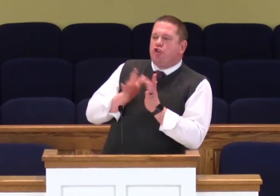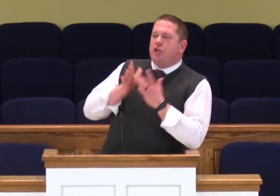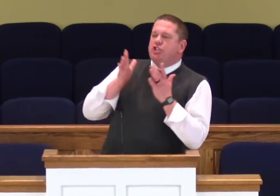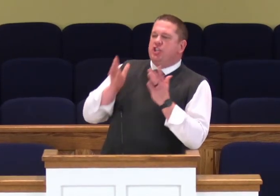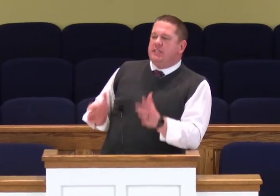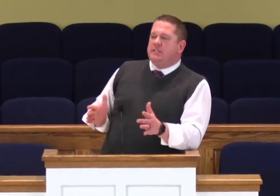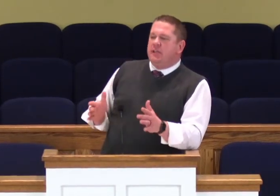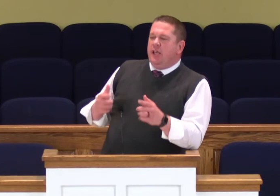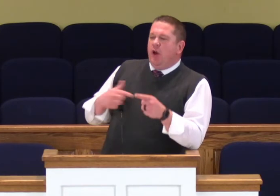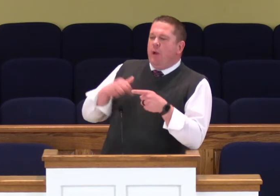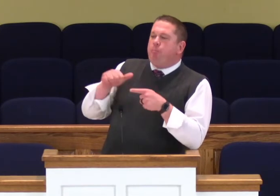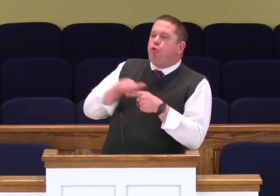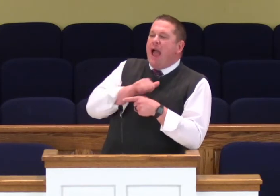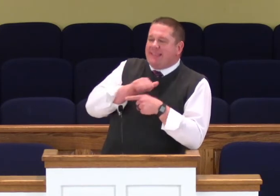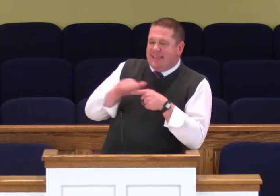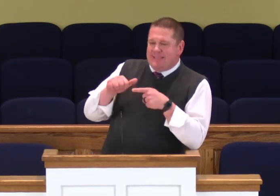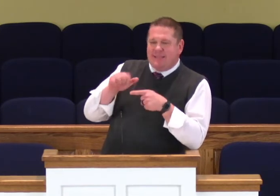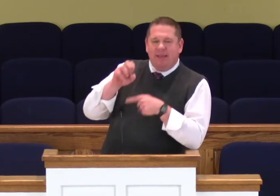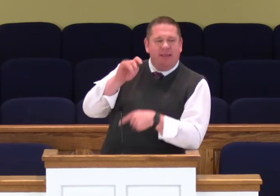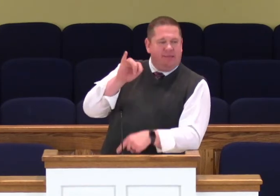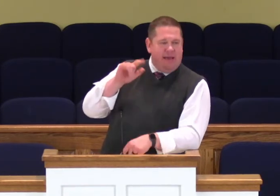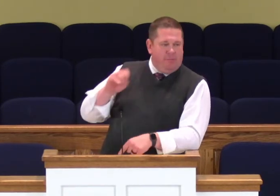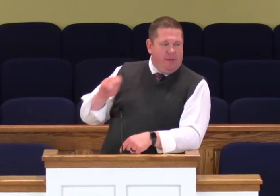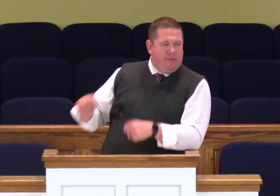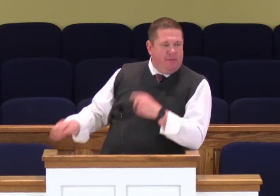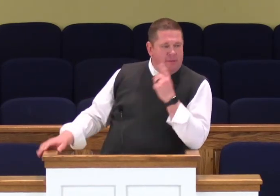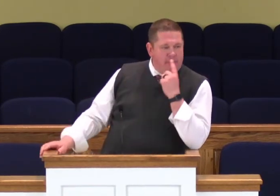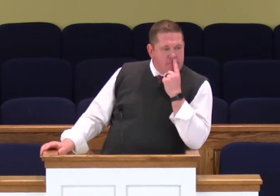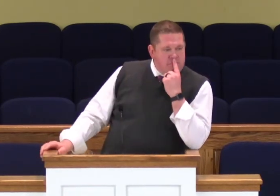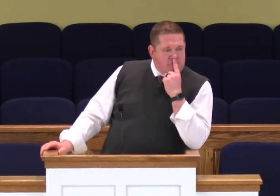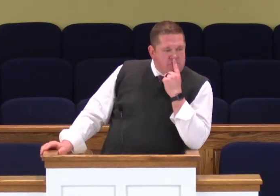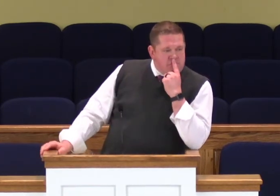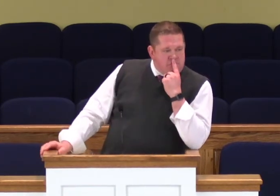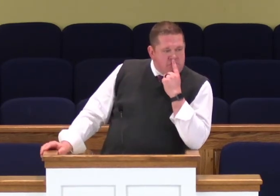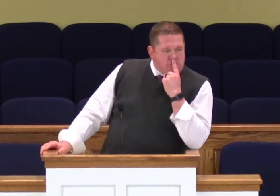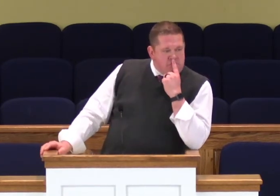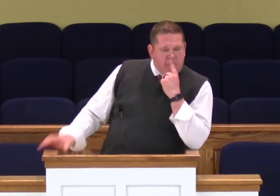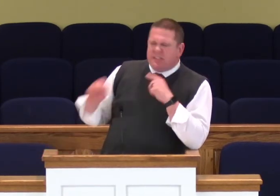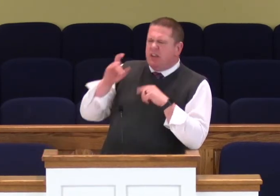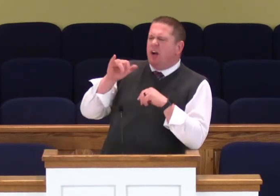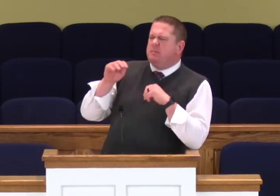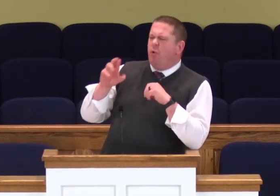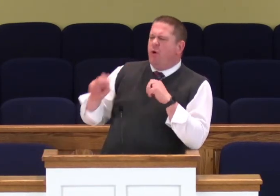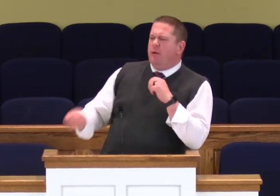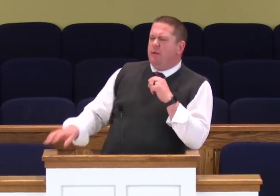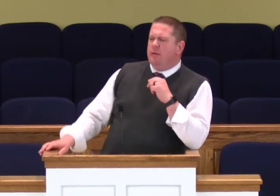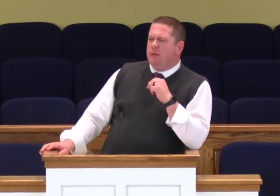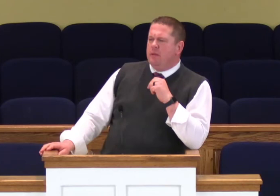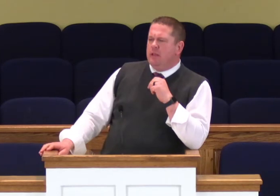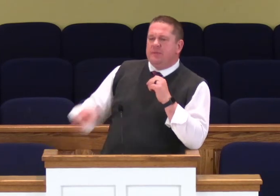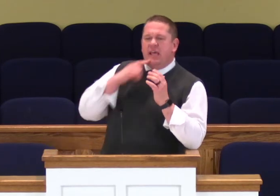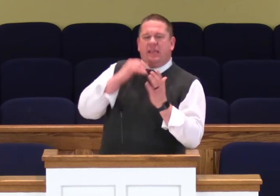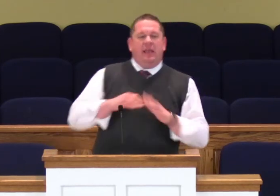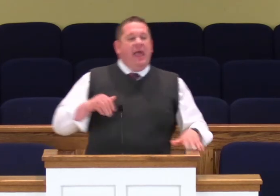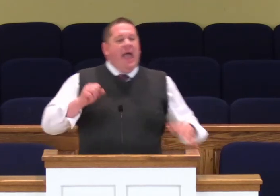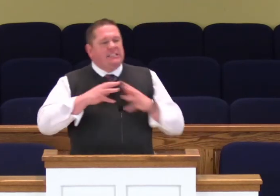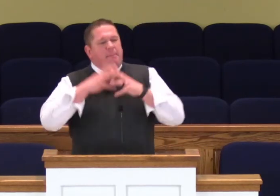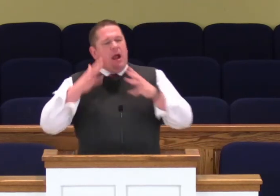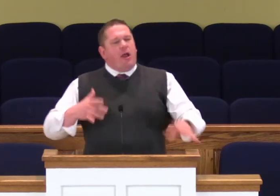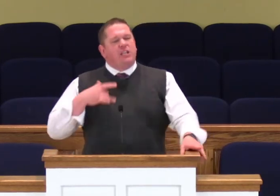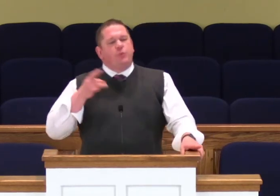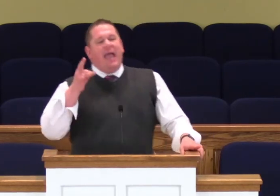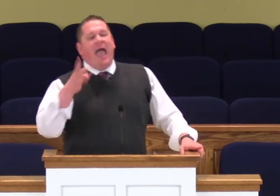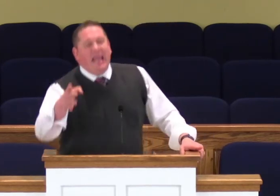As Christians, we practice entitlement. That's an oxymoron. Let me say it again.